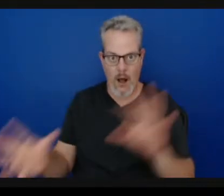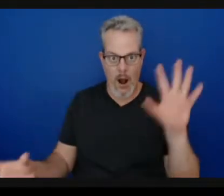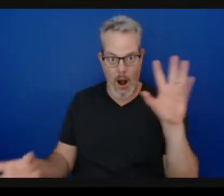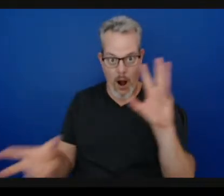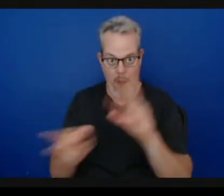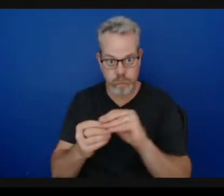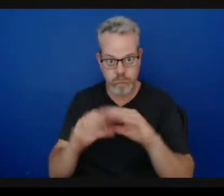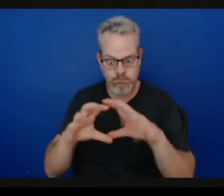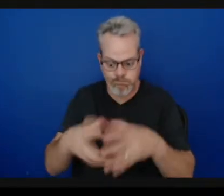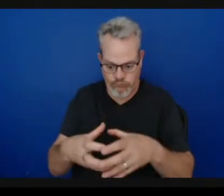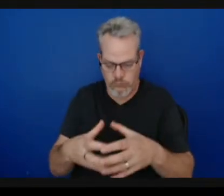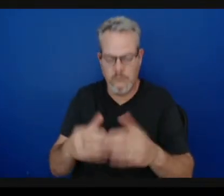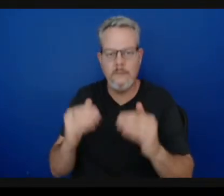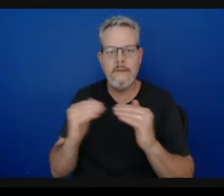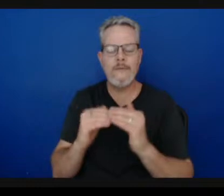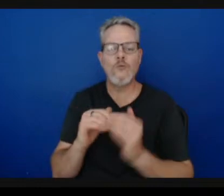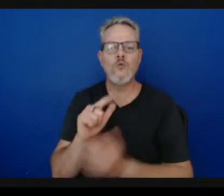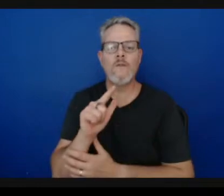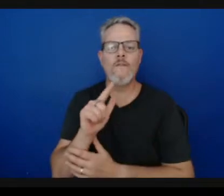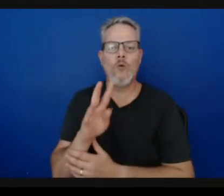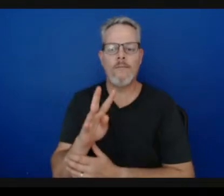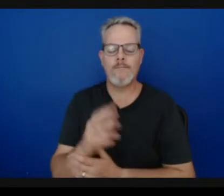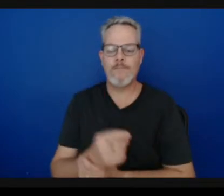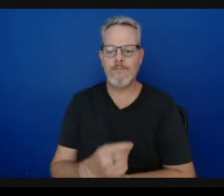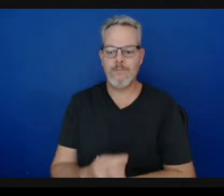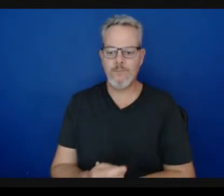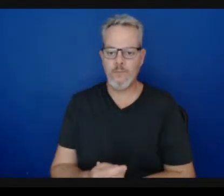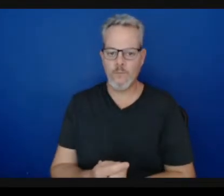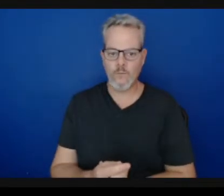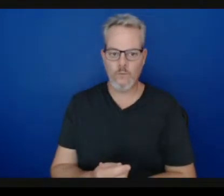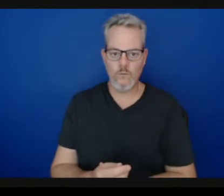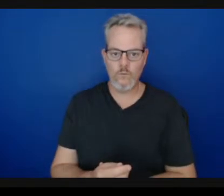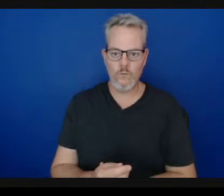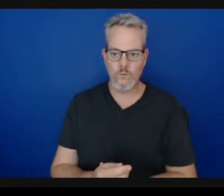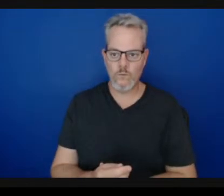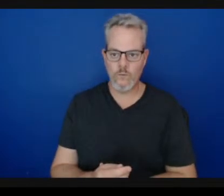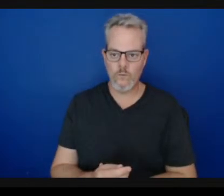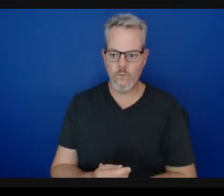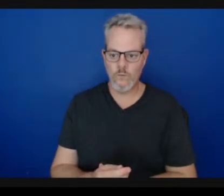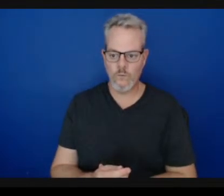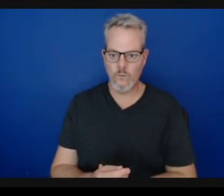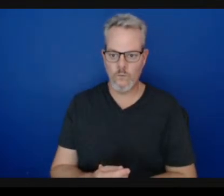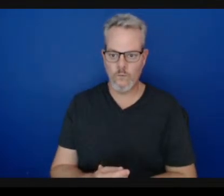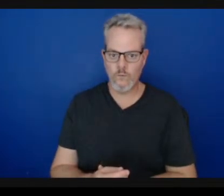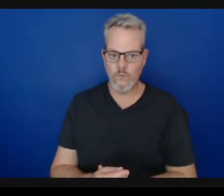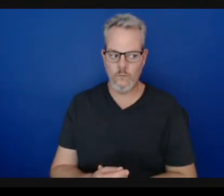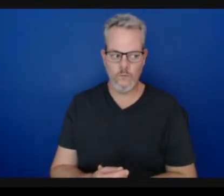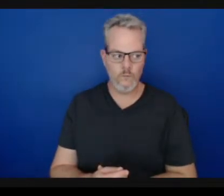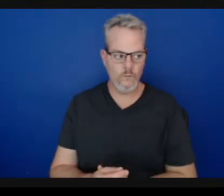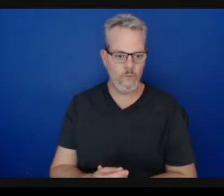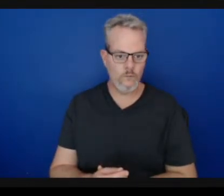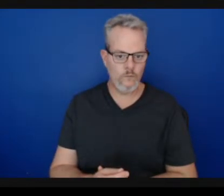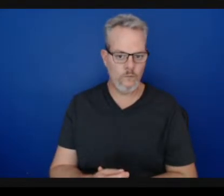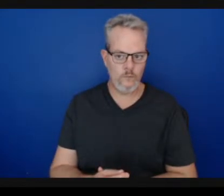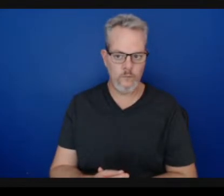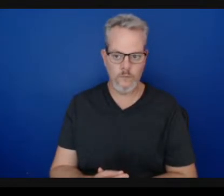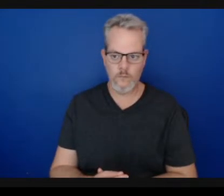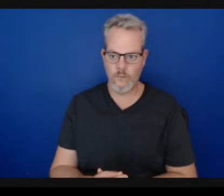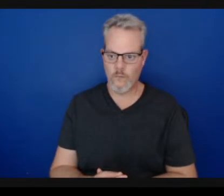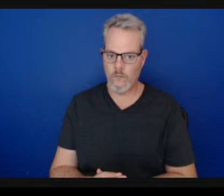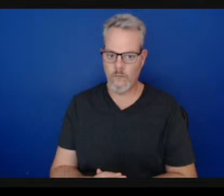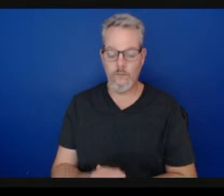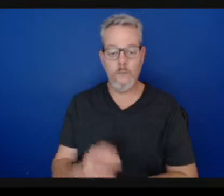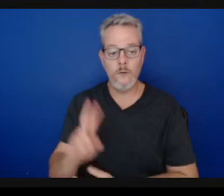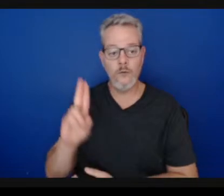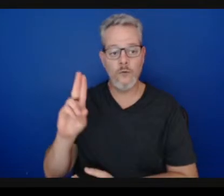So that's interesting as well. So the USGS has this webpage that details this whole